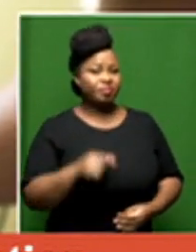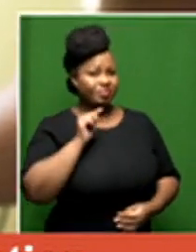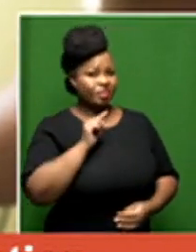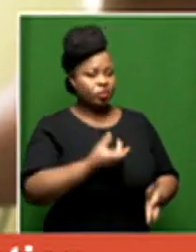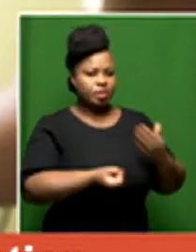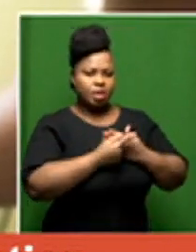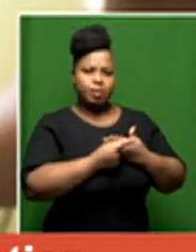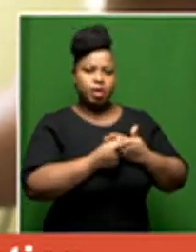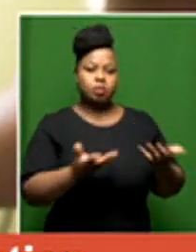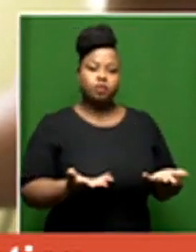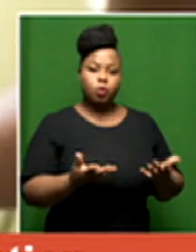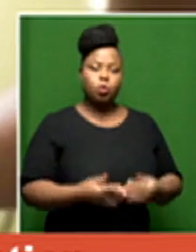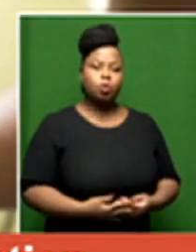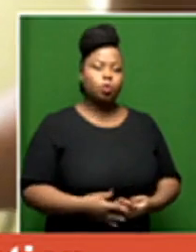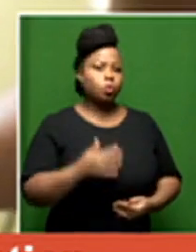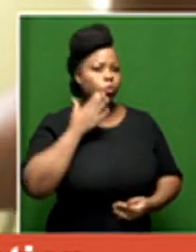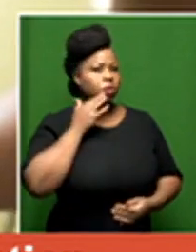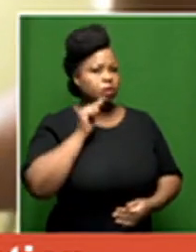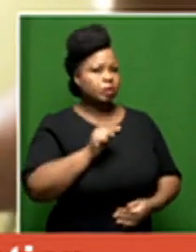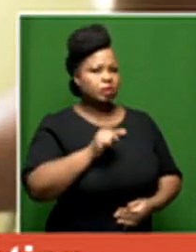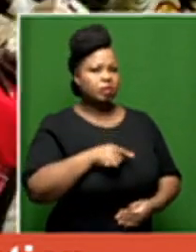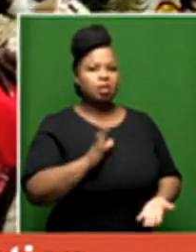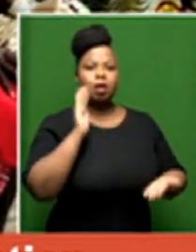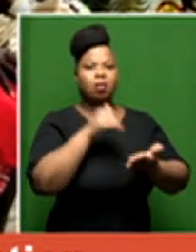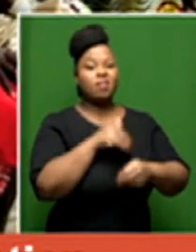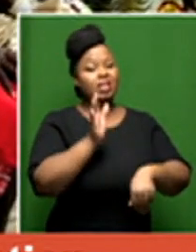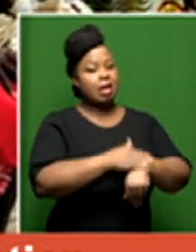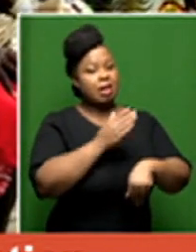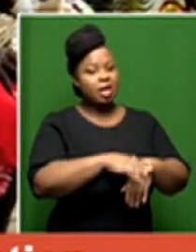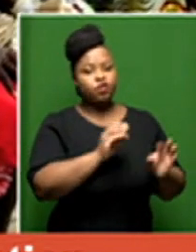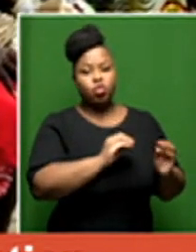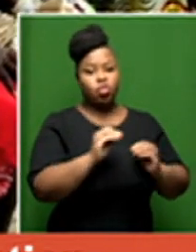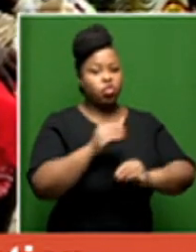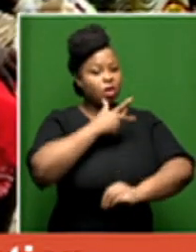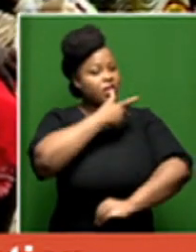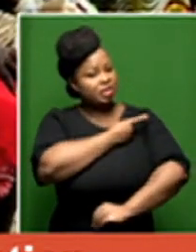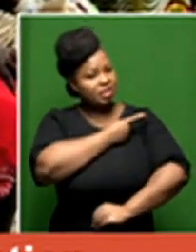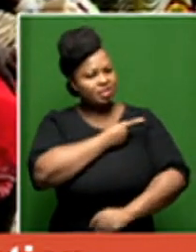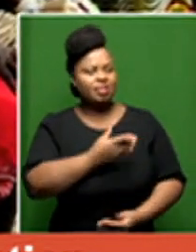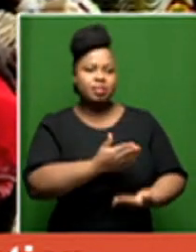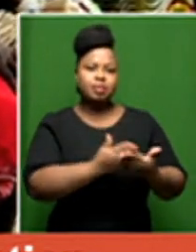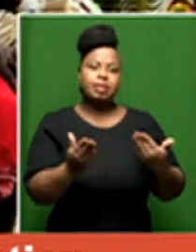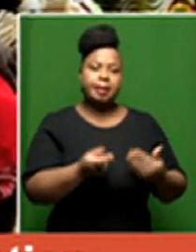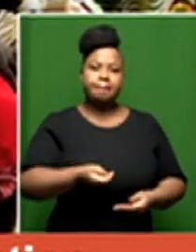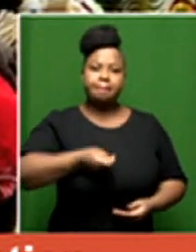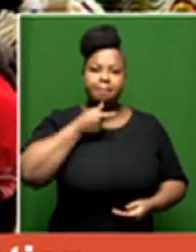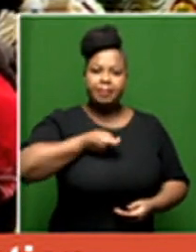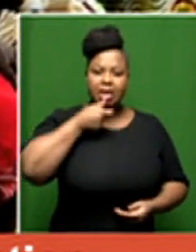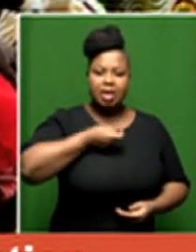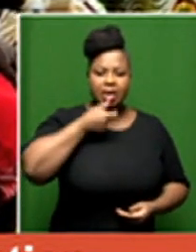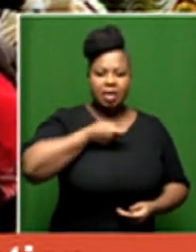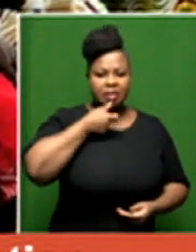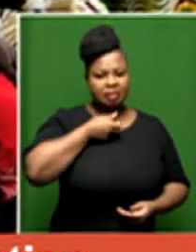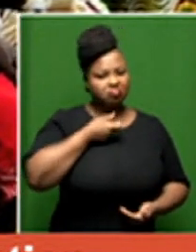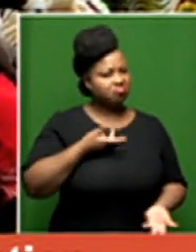disruptions and coming late for the vaccinations, there are certain medications that